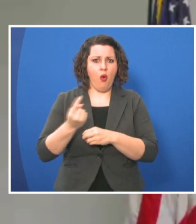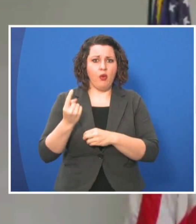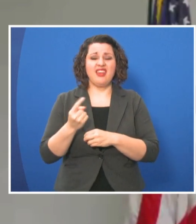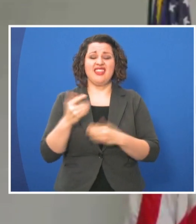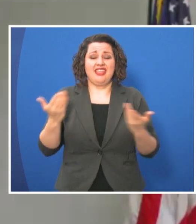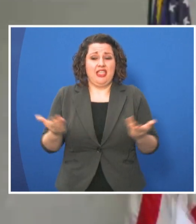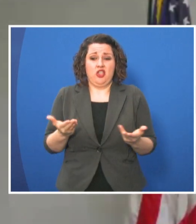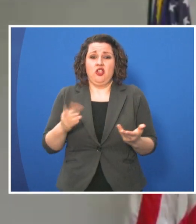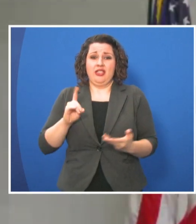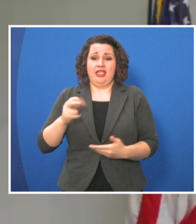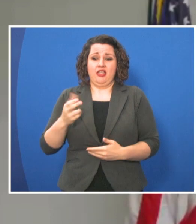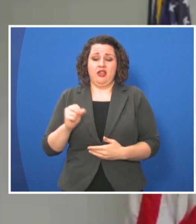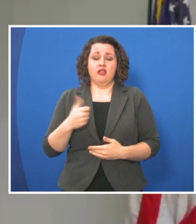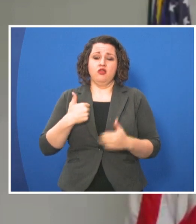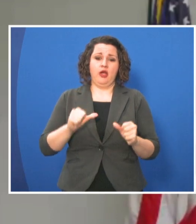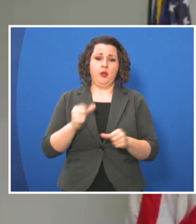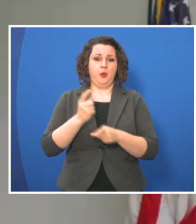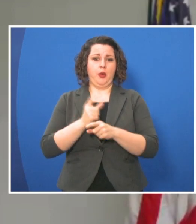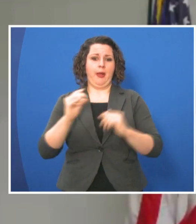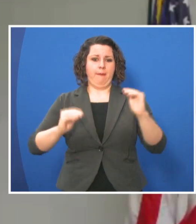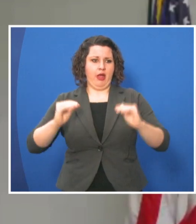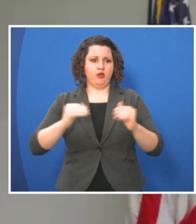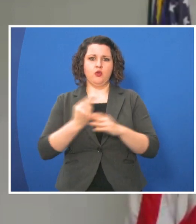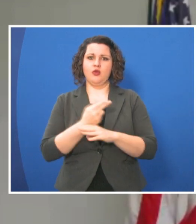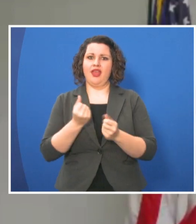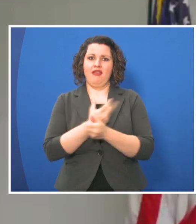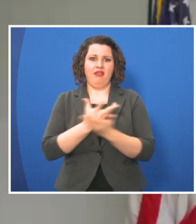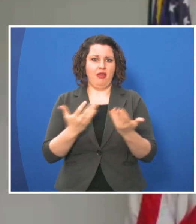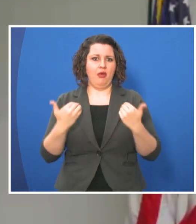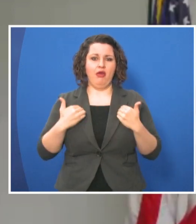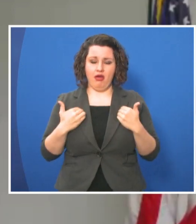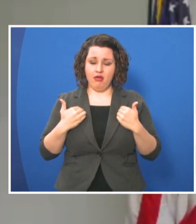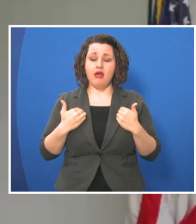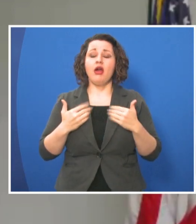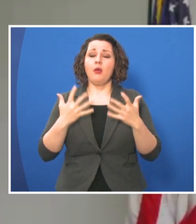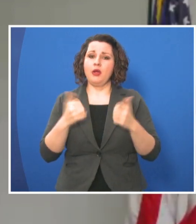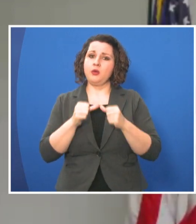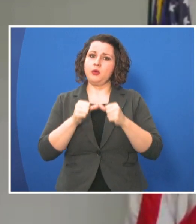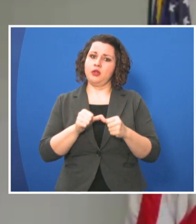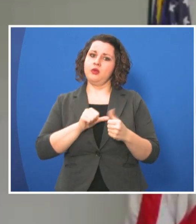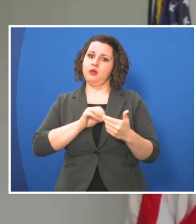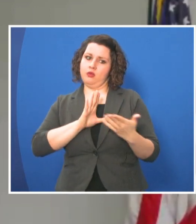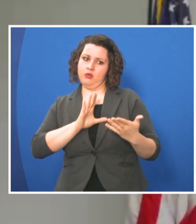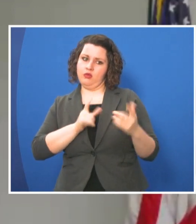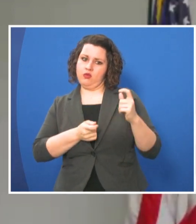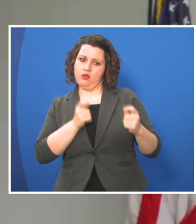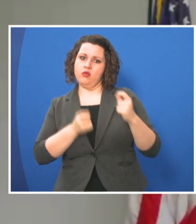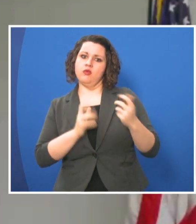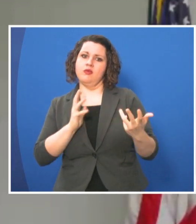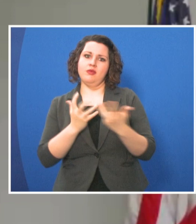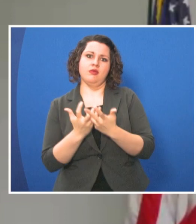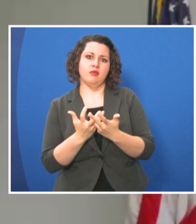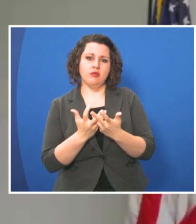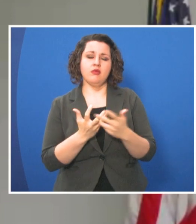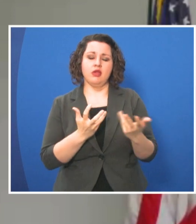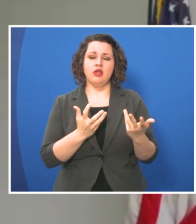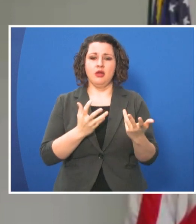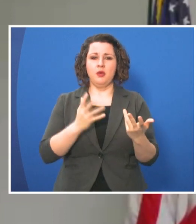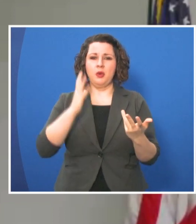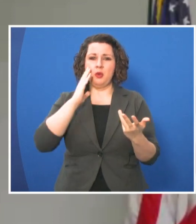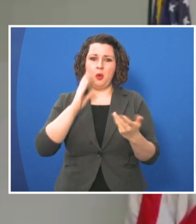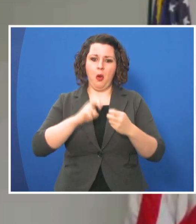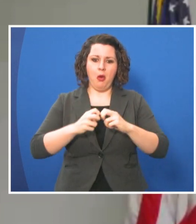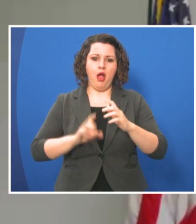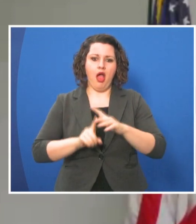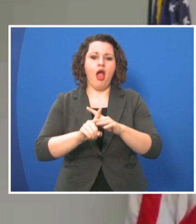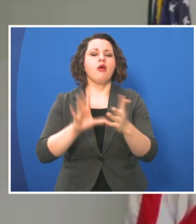the right balance using all the tools we have, and we'll continue to adjust our approach as we move forward in very close consultation with public